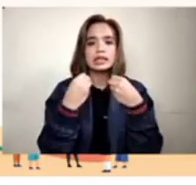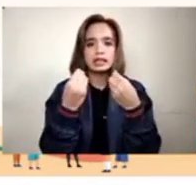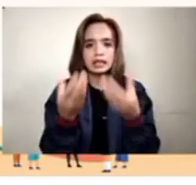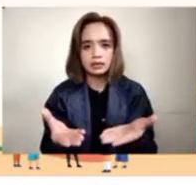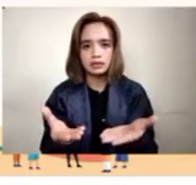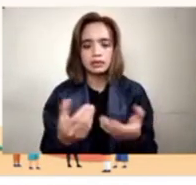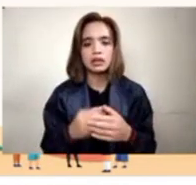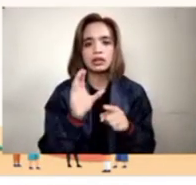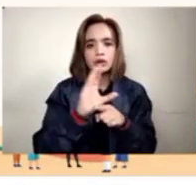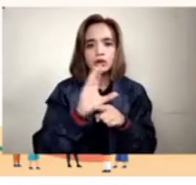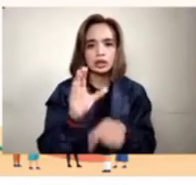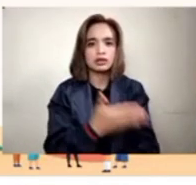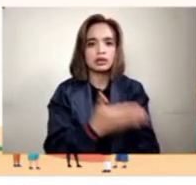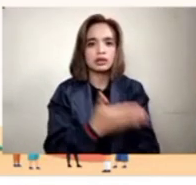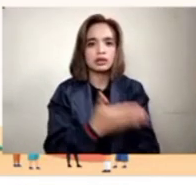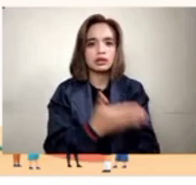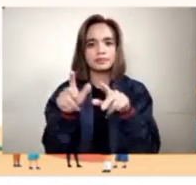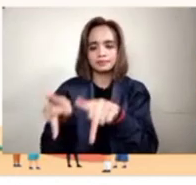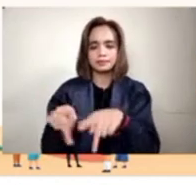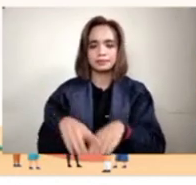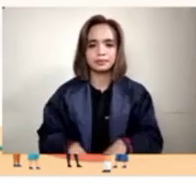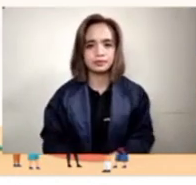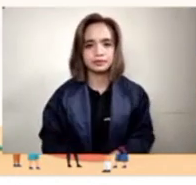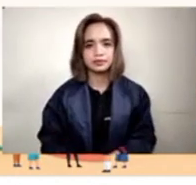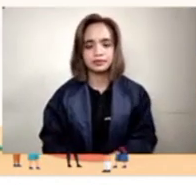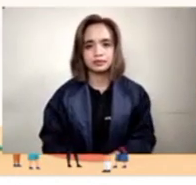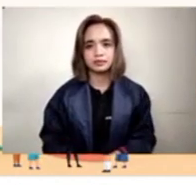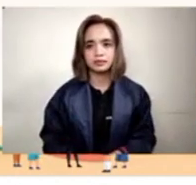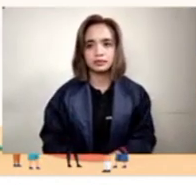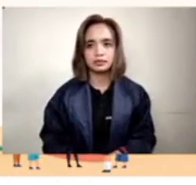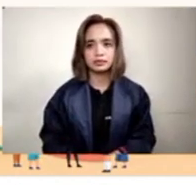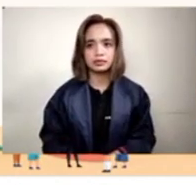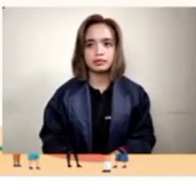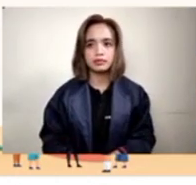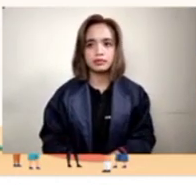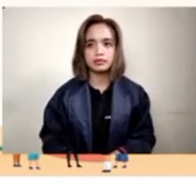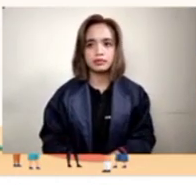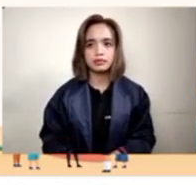seeks to provide career progression opportunities.